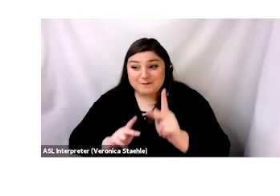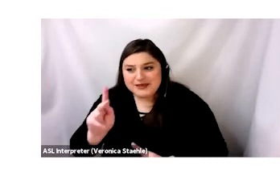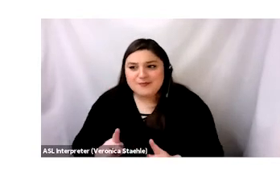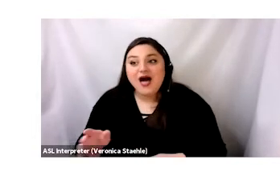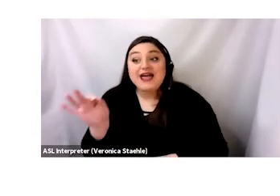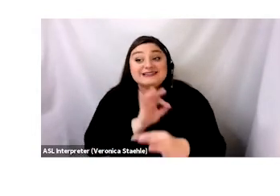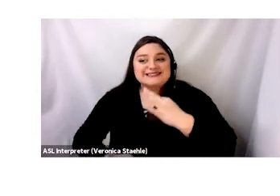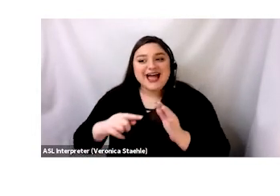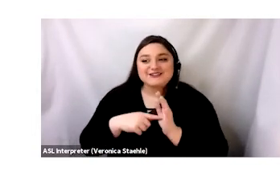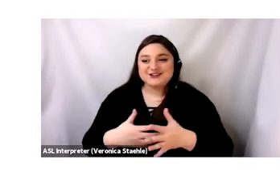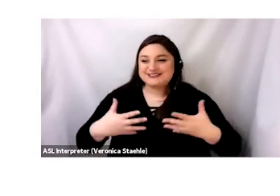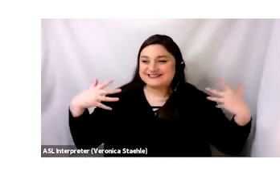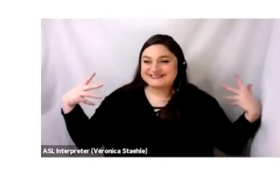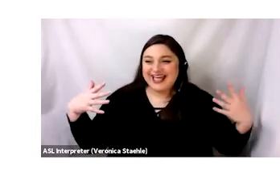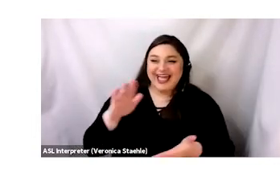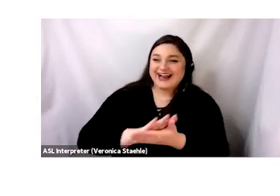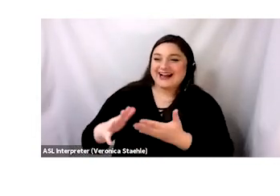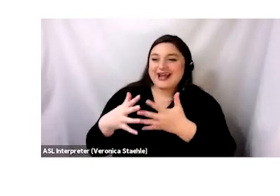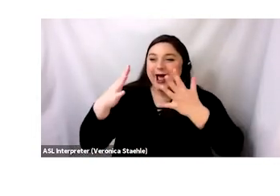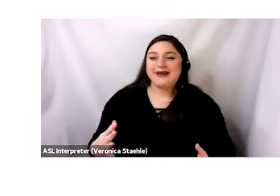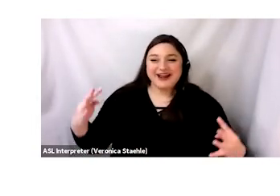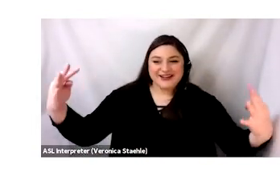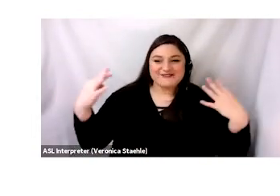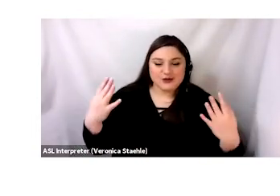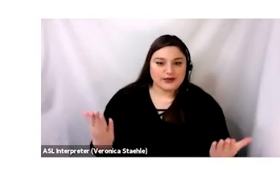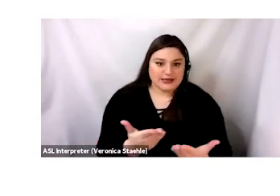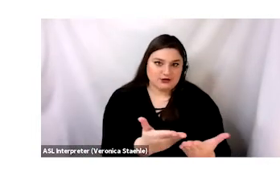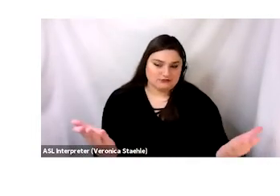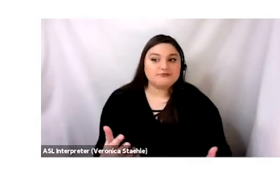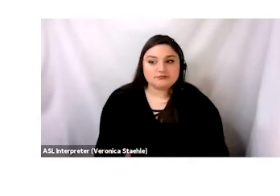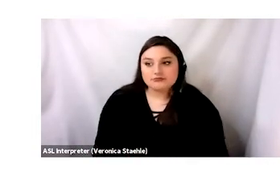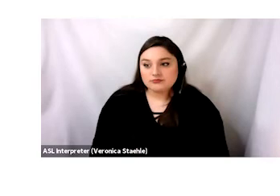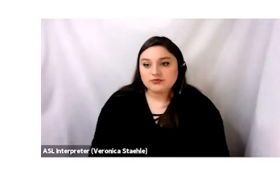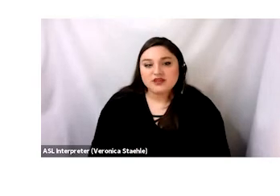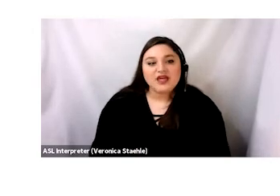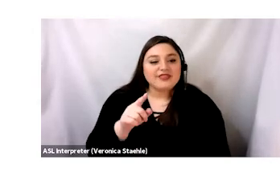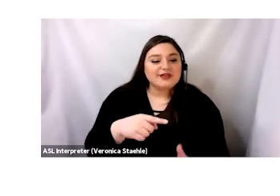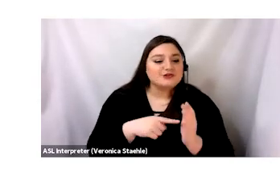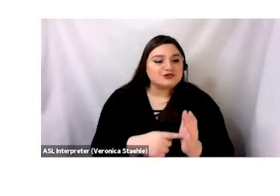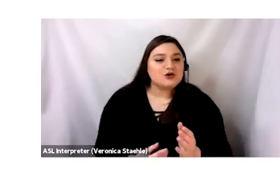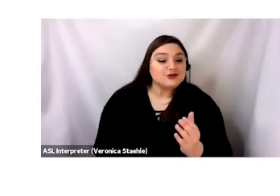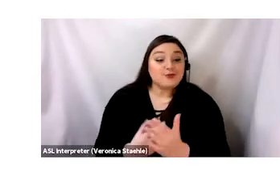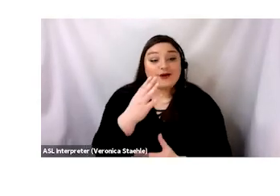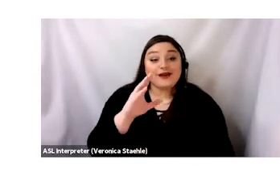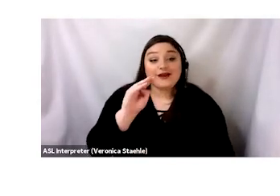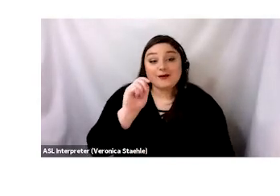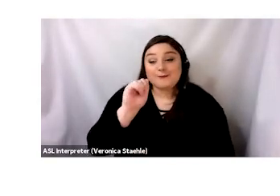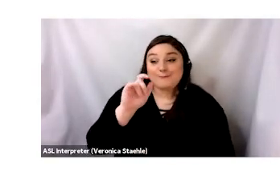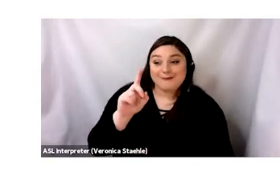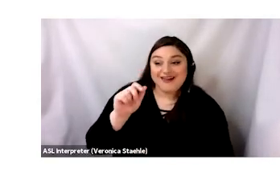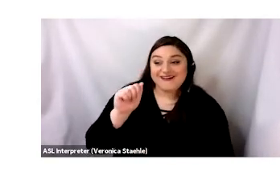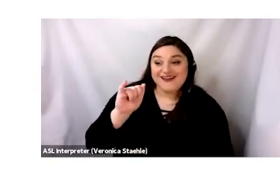all-American persona, as evidenced by these particular ads I have here on the slide. There's a Spring Made ad for the Spring Cotton